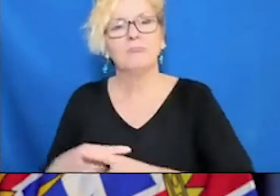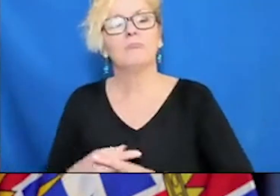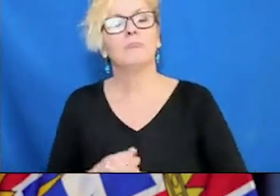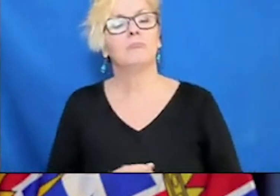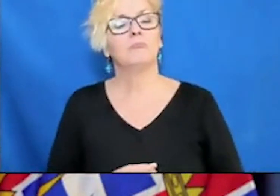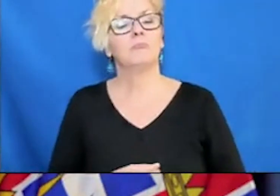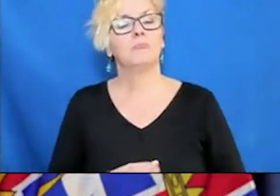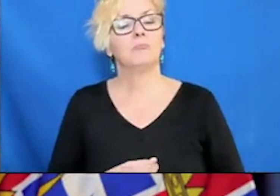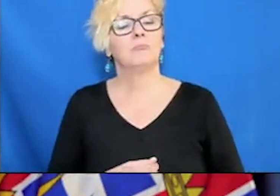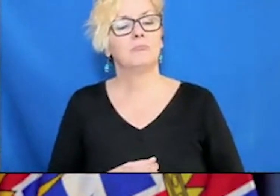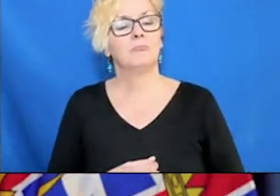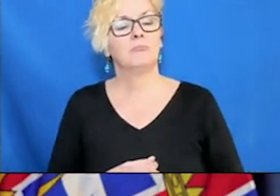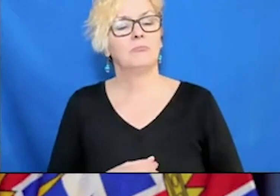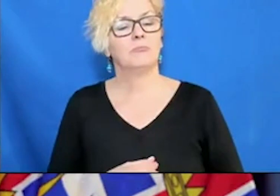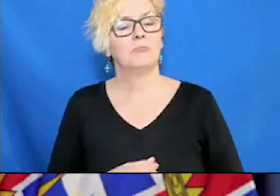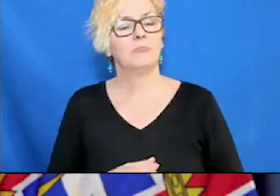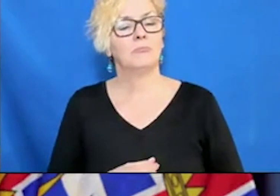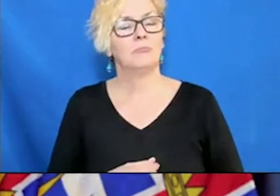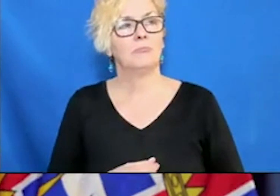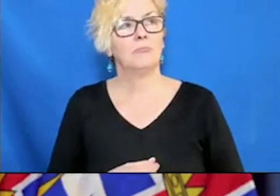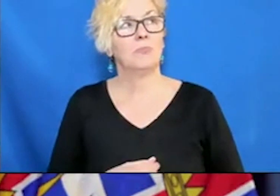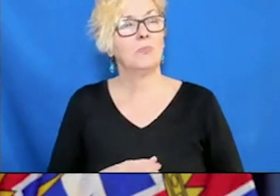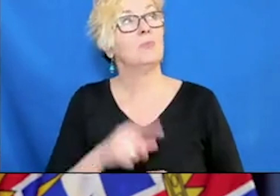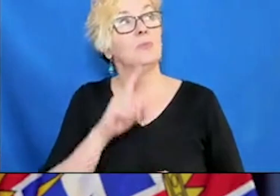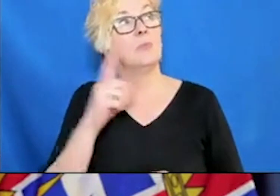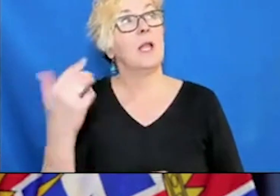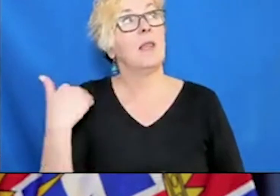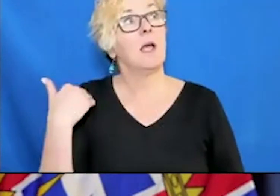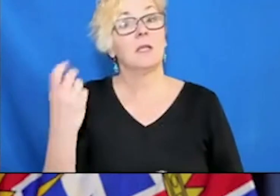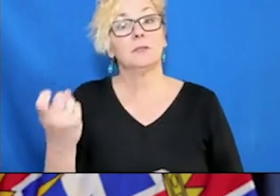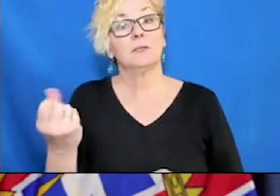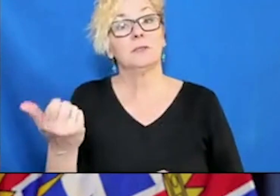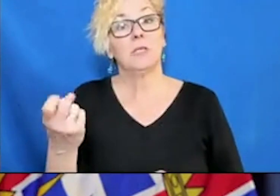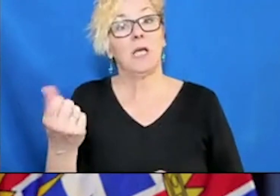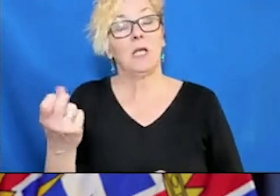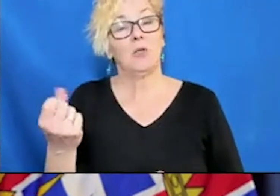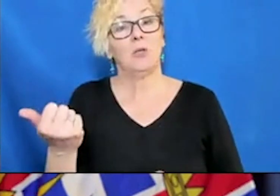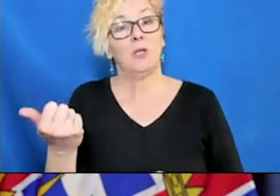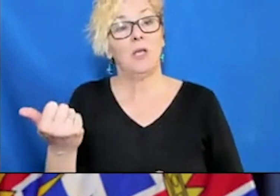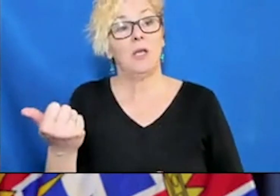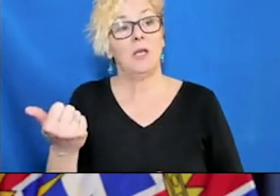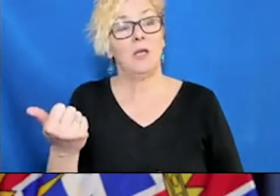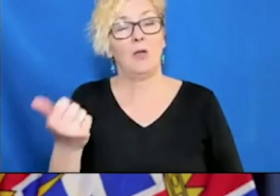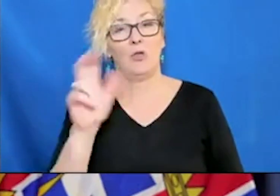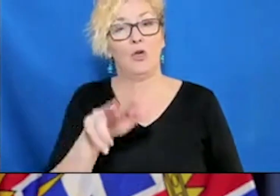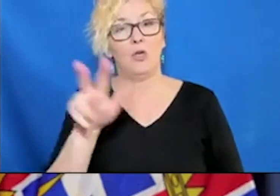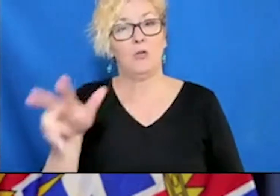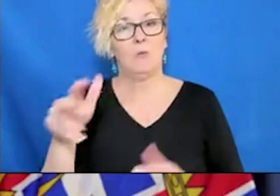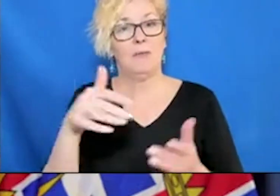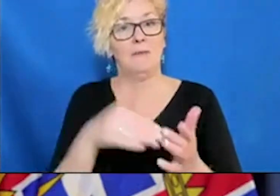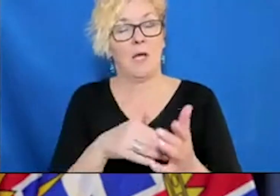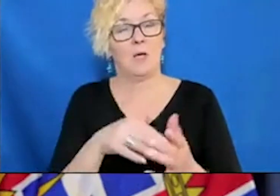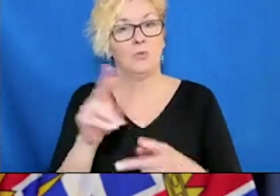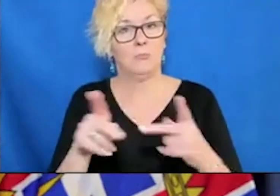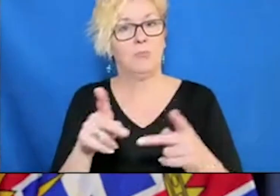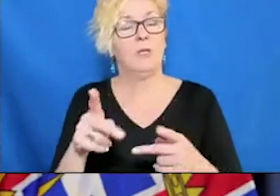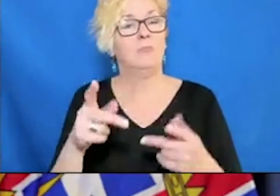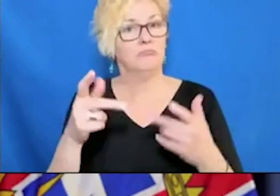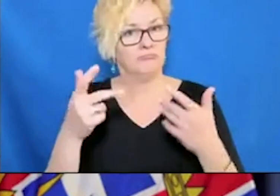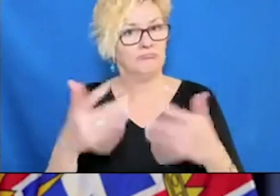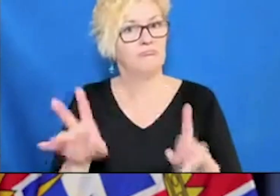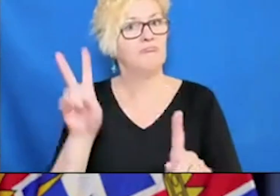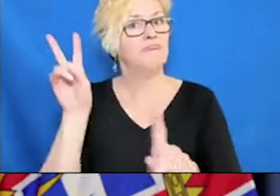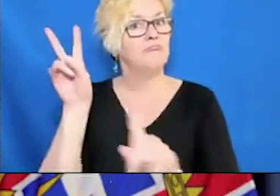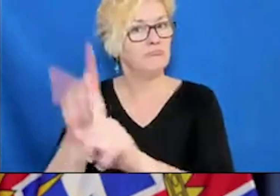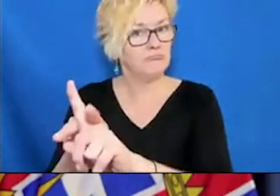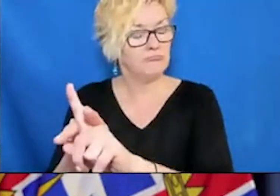for example, 33,000 people booked their appointments on a Saturday. That was when we opened up to people age 79.